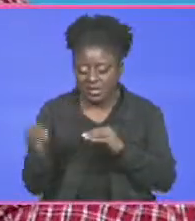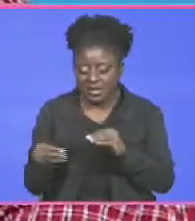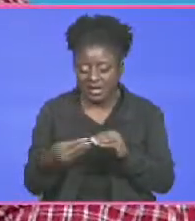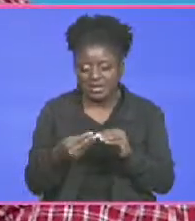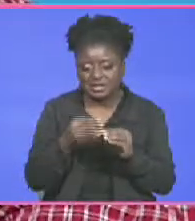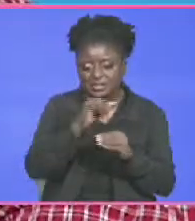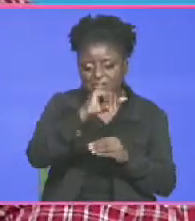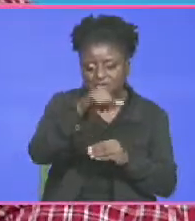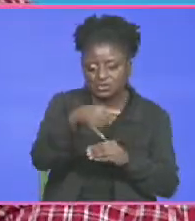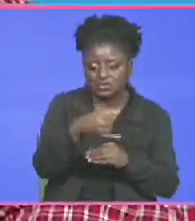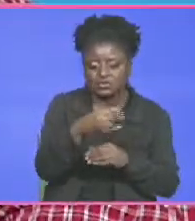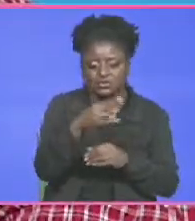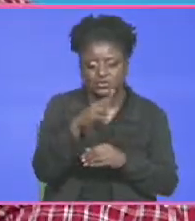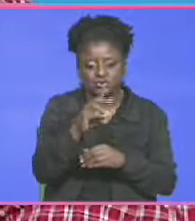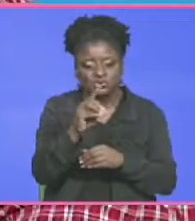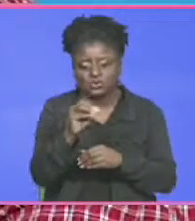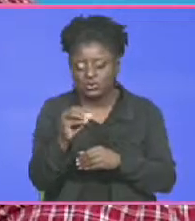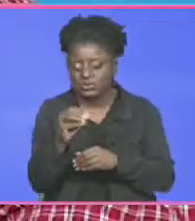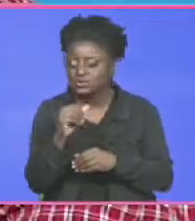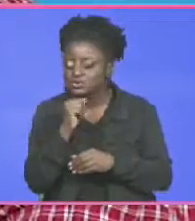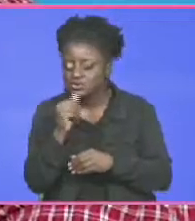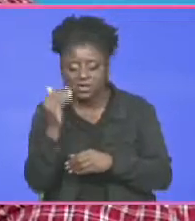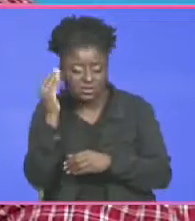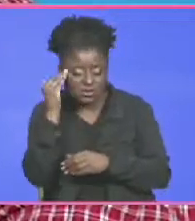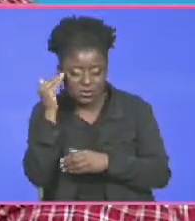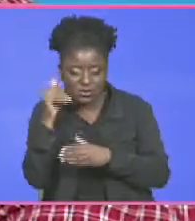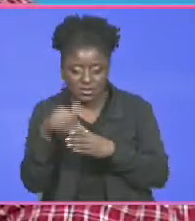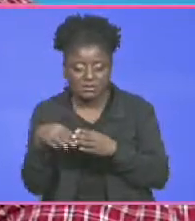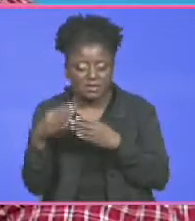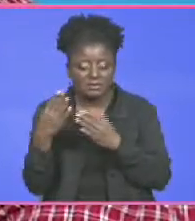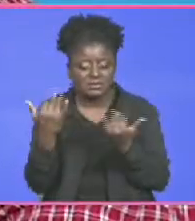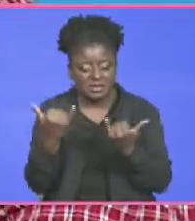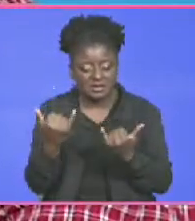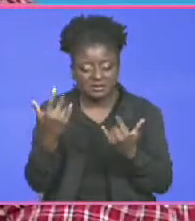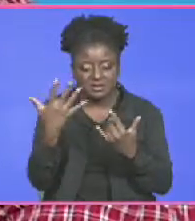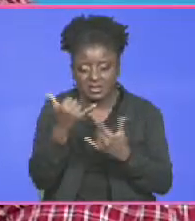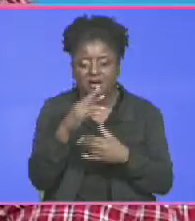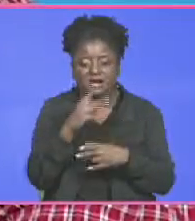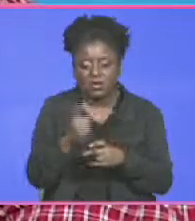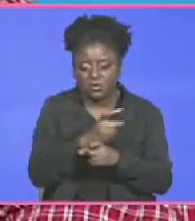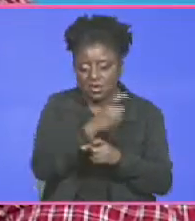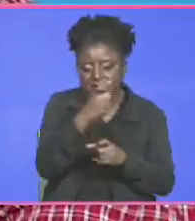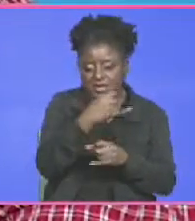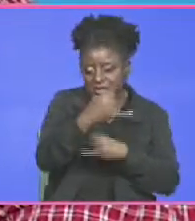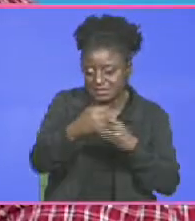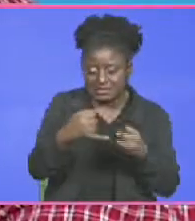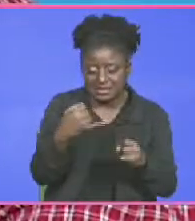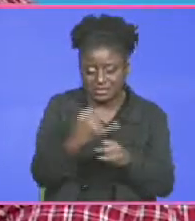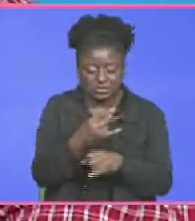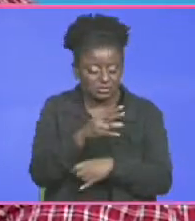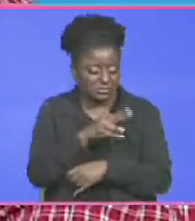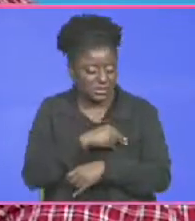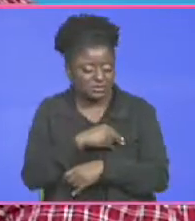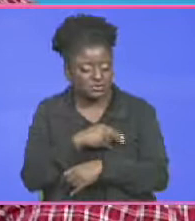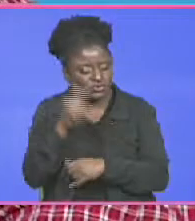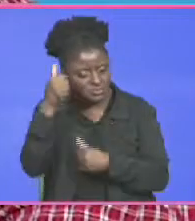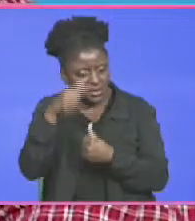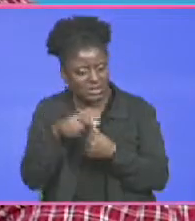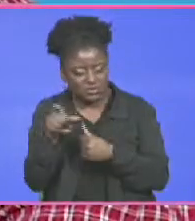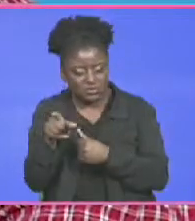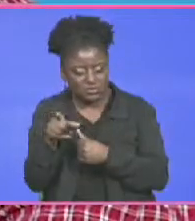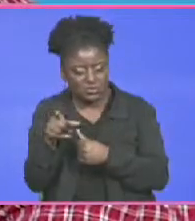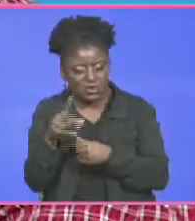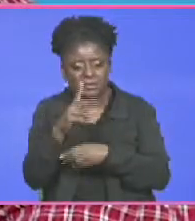unknown. Judo was an unknown sport in the Bahamas. And now they're actually winning international medals. I remind you about the Commonwealth Games, the fact that they